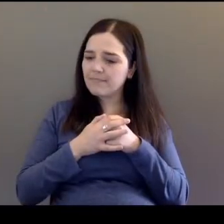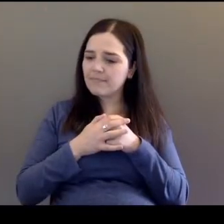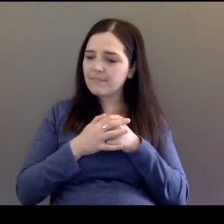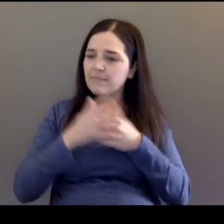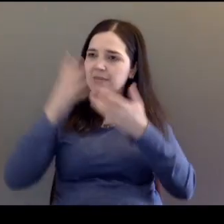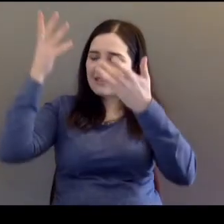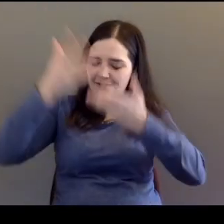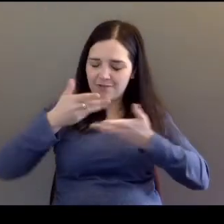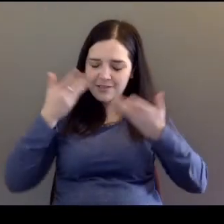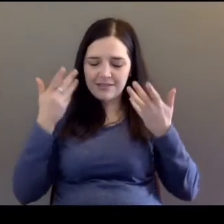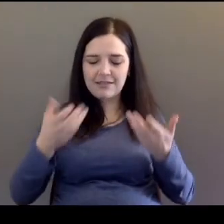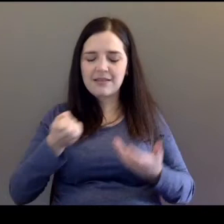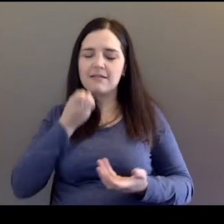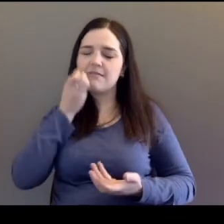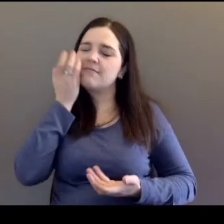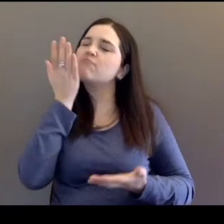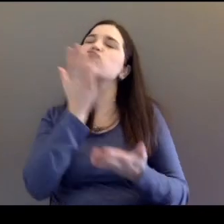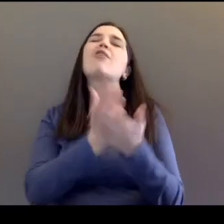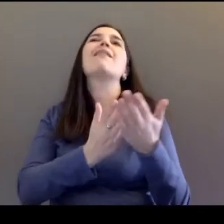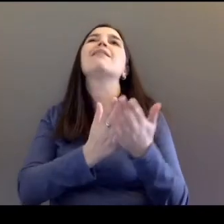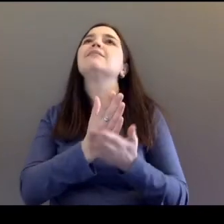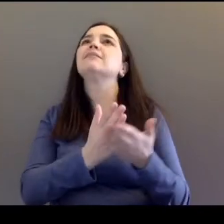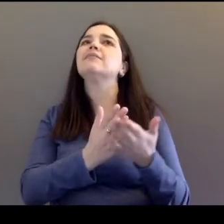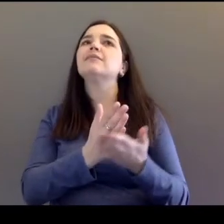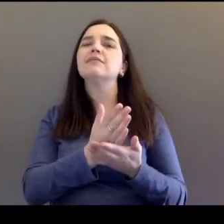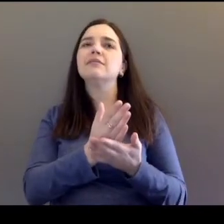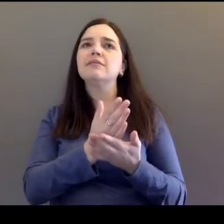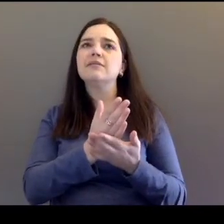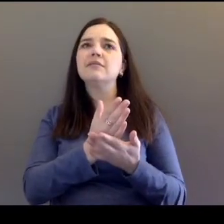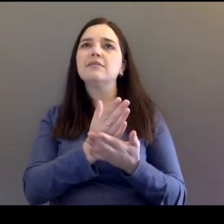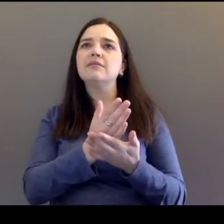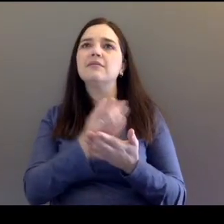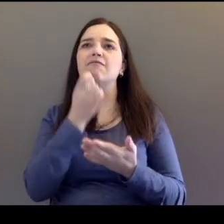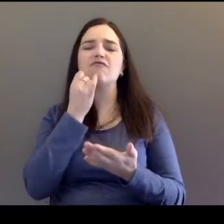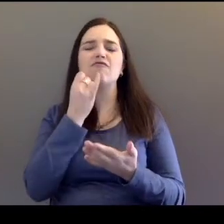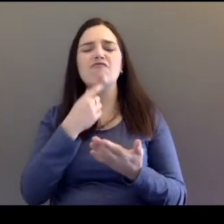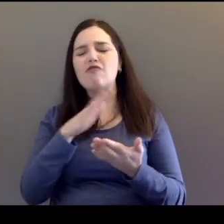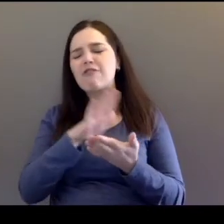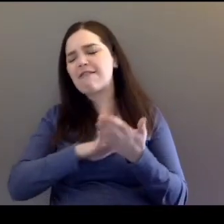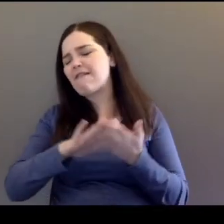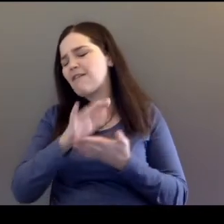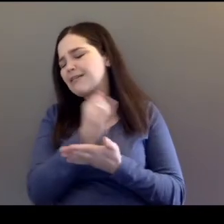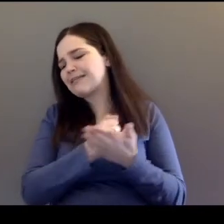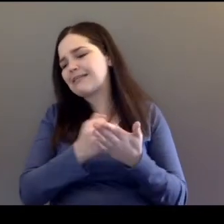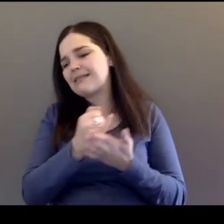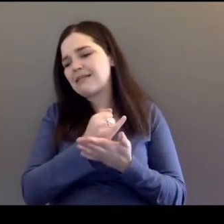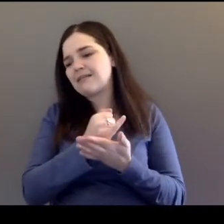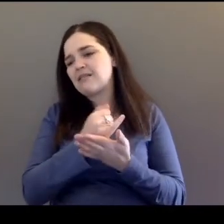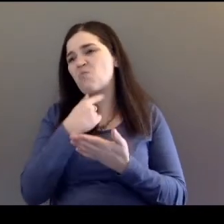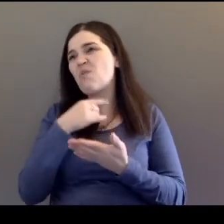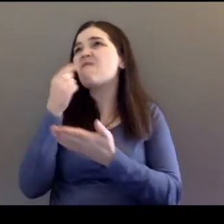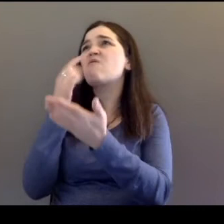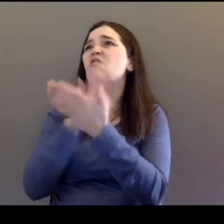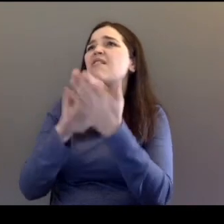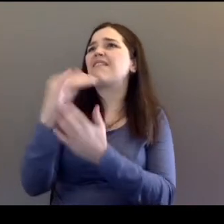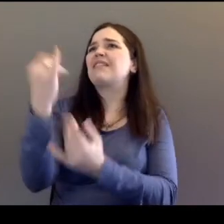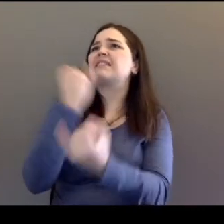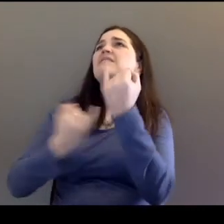Give us today our daily bread. Forgive us our sins as we forgive those who sin against